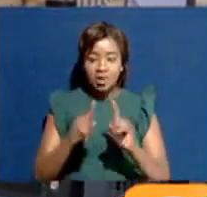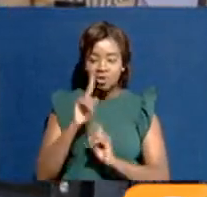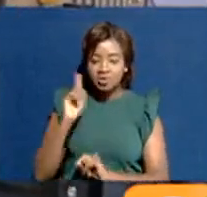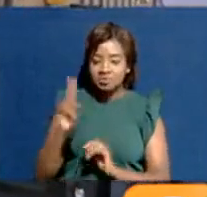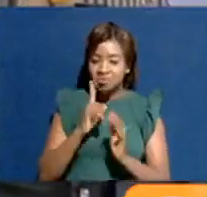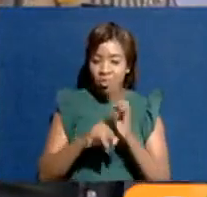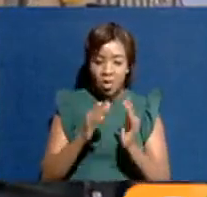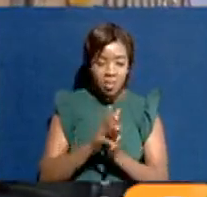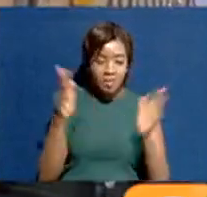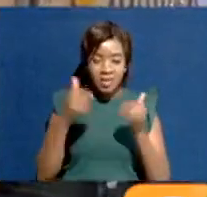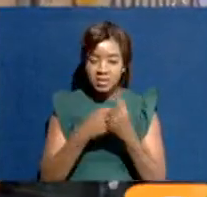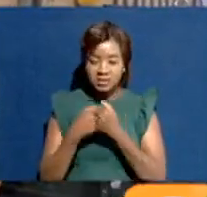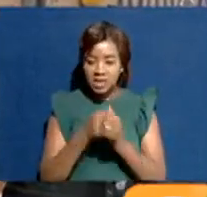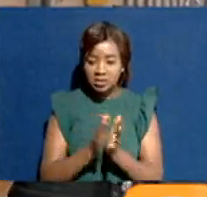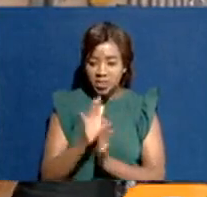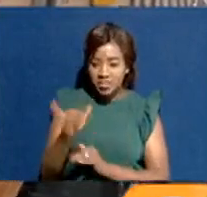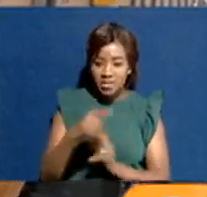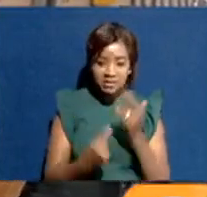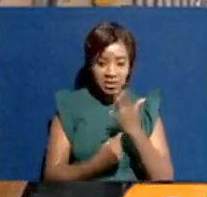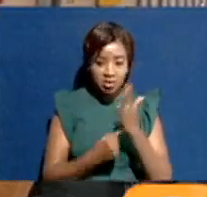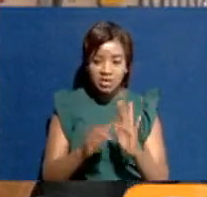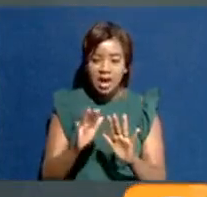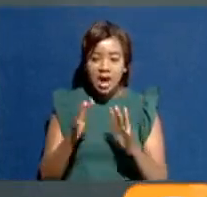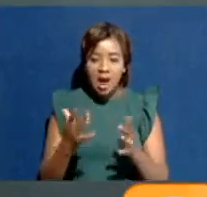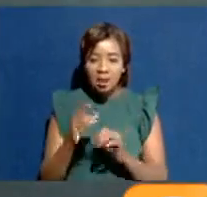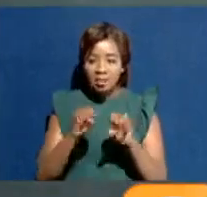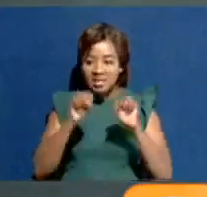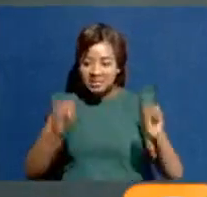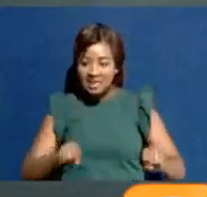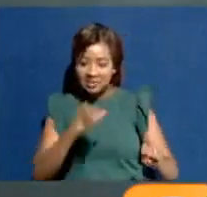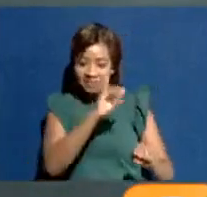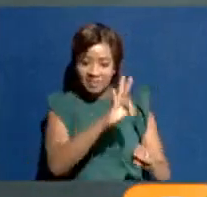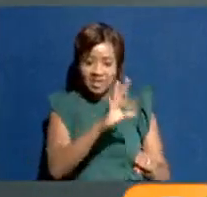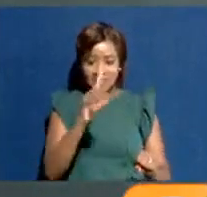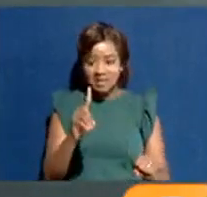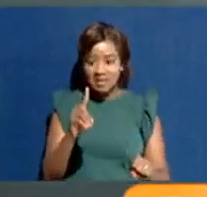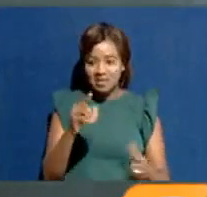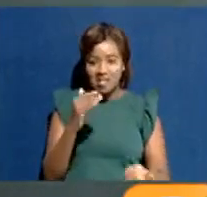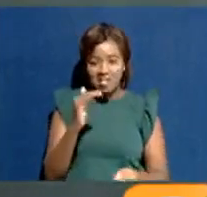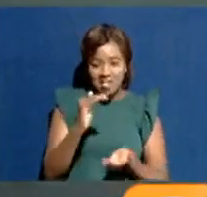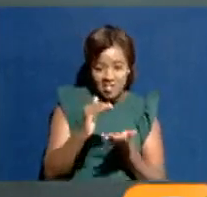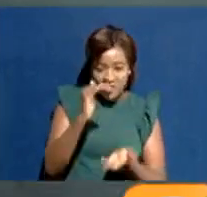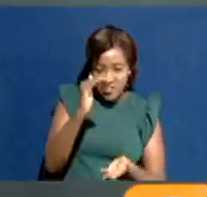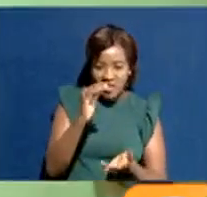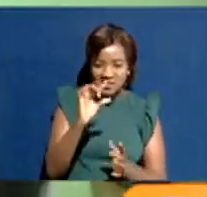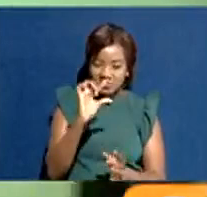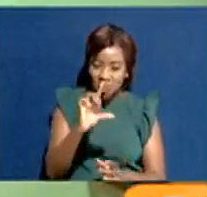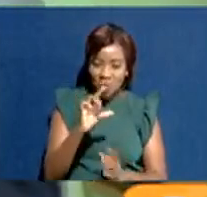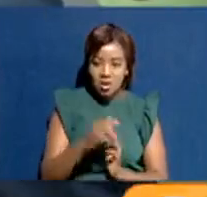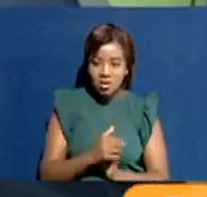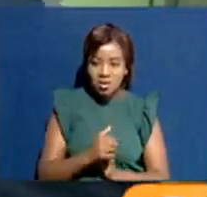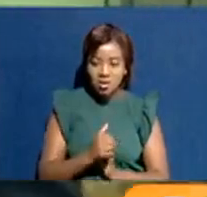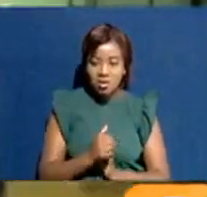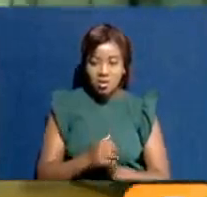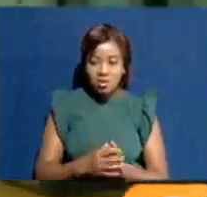the biggest challenge with this technology is the size of the 3D printer, which can only accommodate a limited size. A very simple